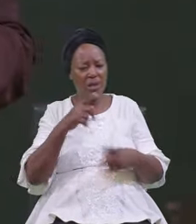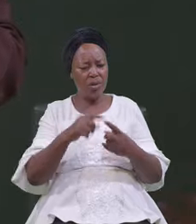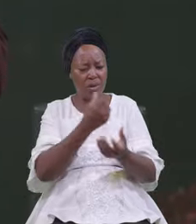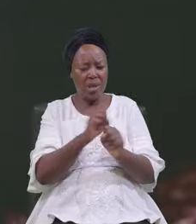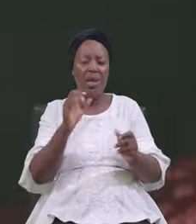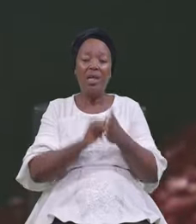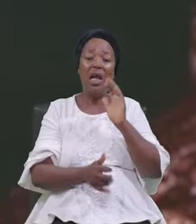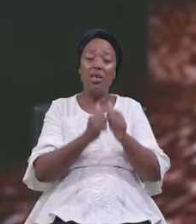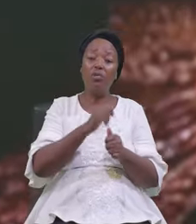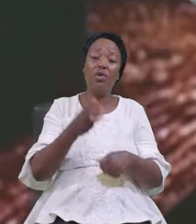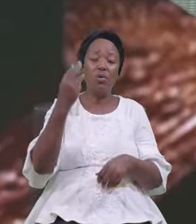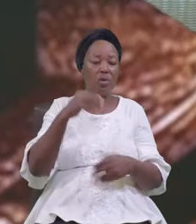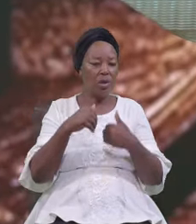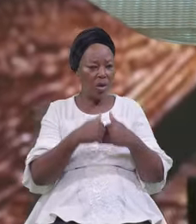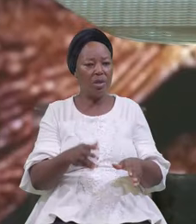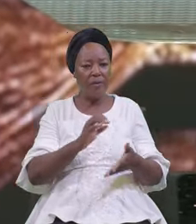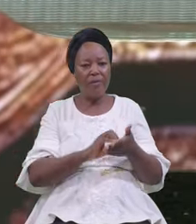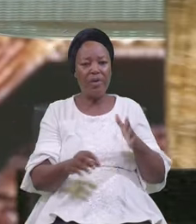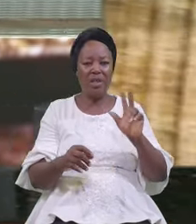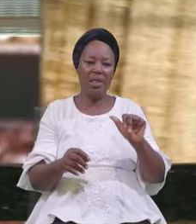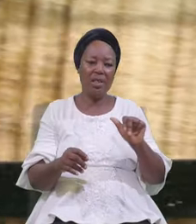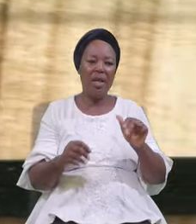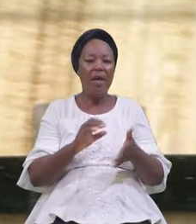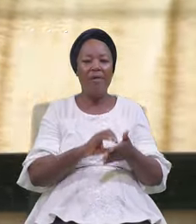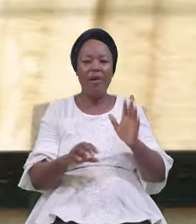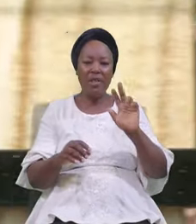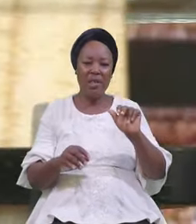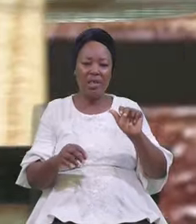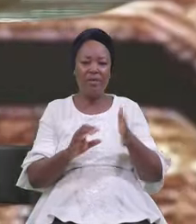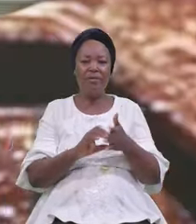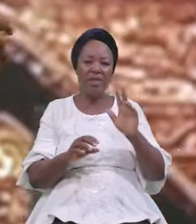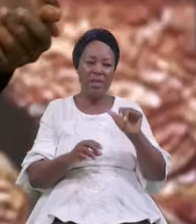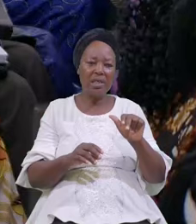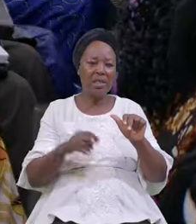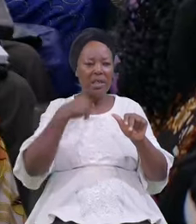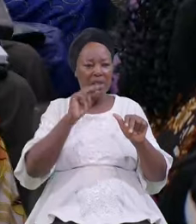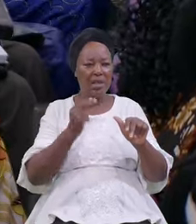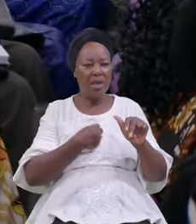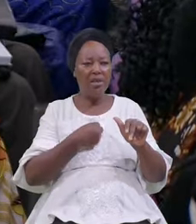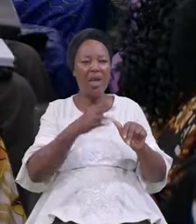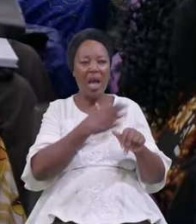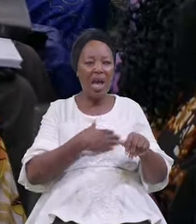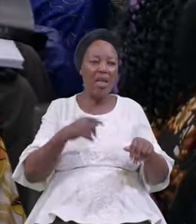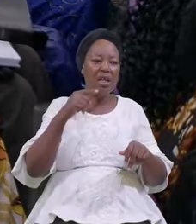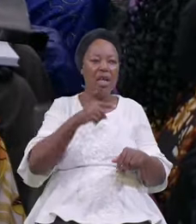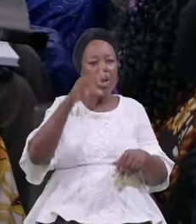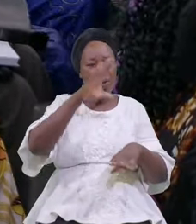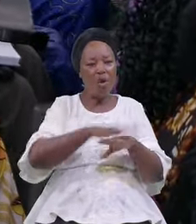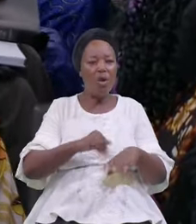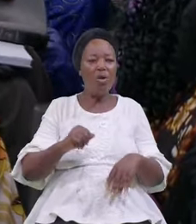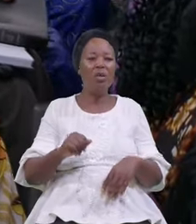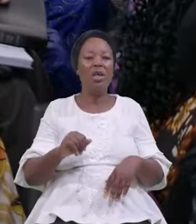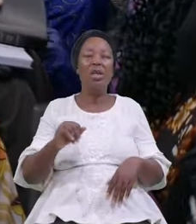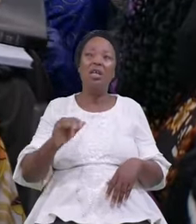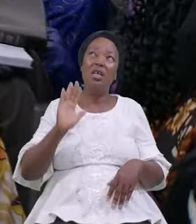that which was lost. In verse 13, it tells us, and he called his 10 servants